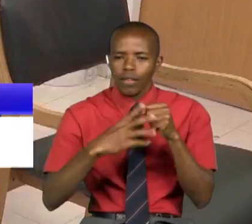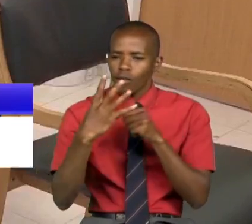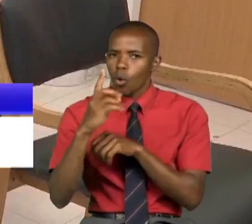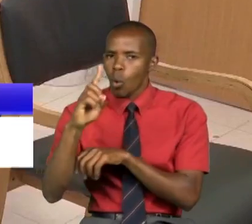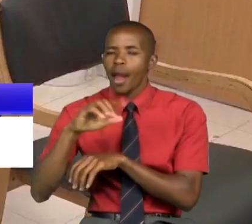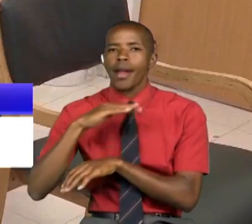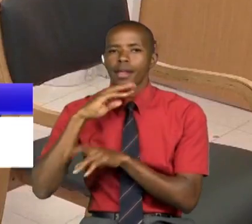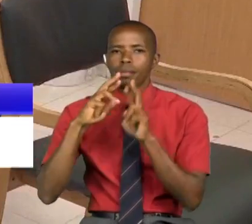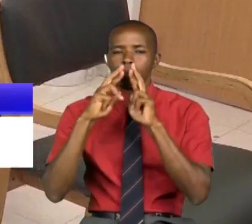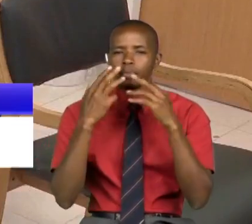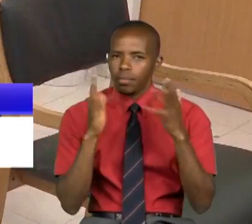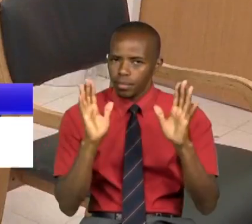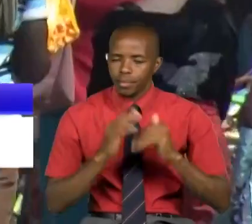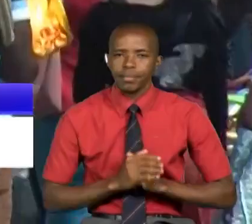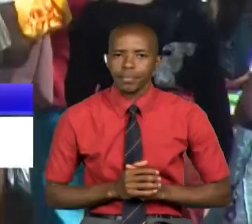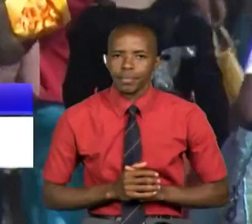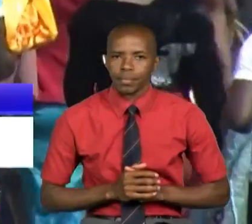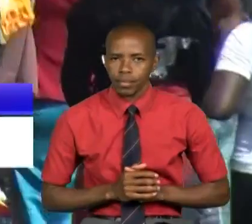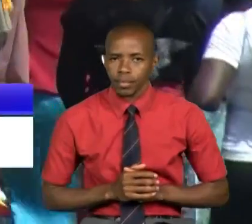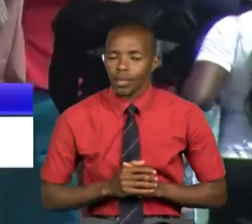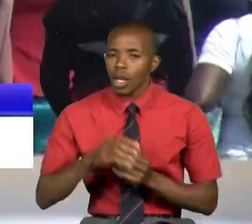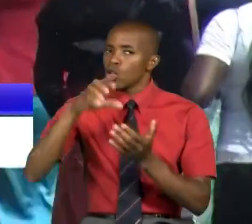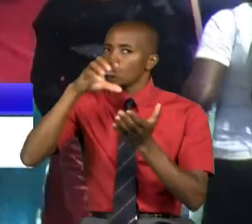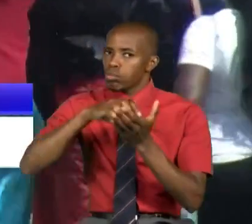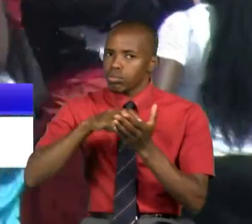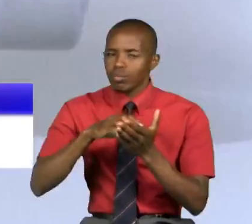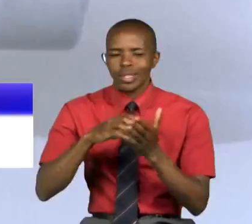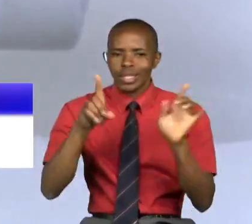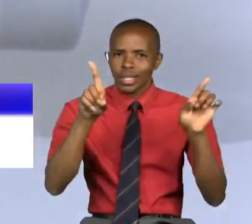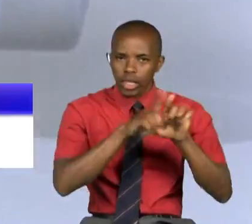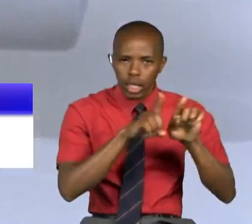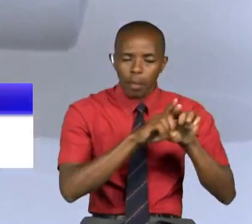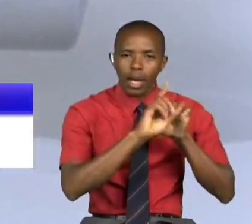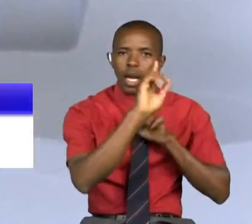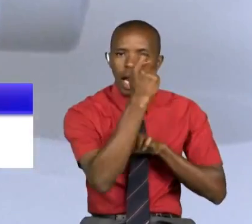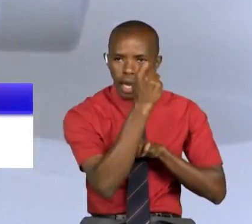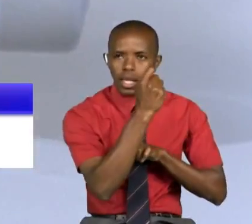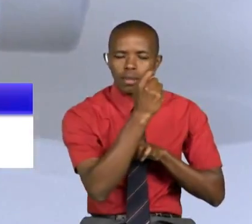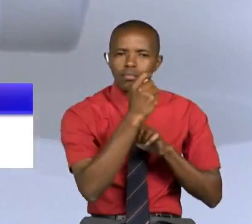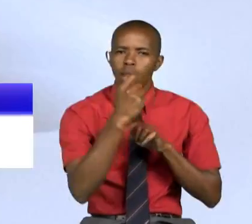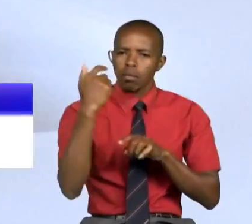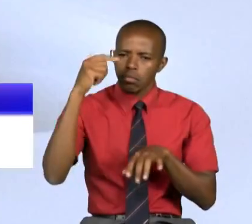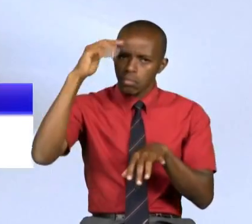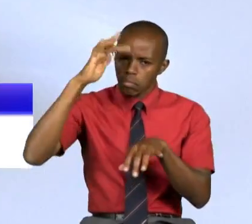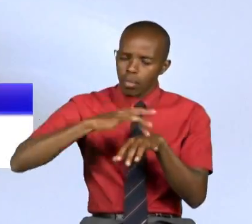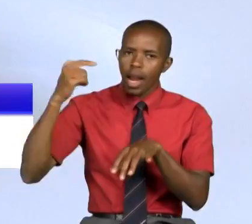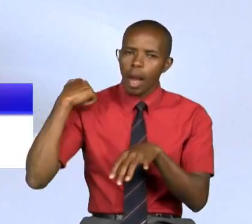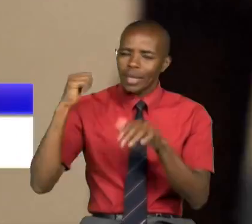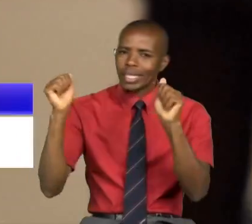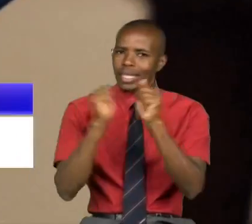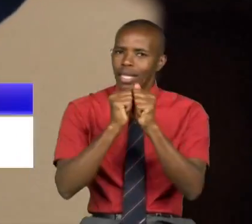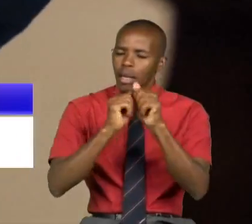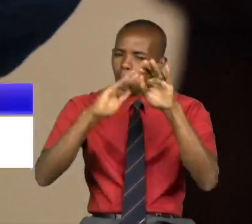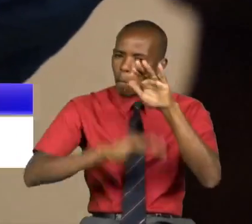3,741 deaths. It's becoming a challenge. The situation is almost similar in the country as a positivity rate of below